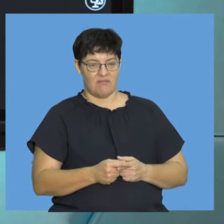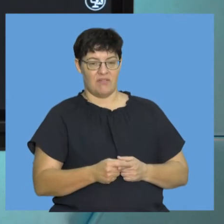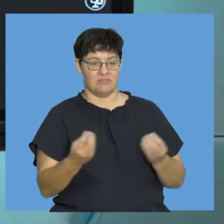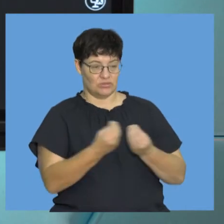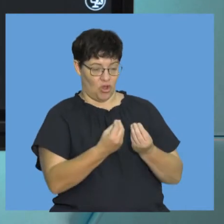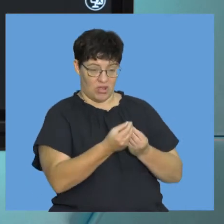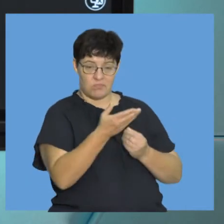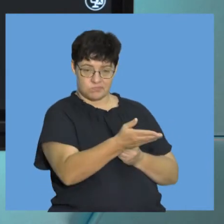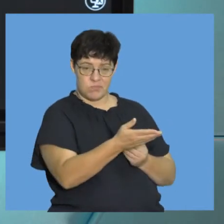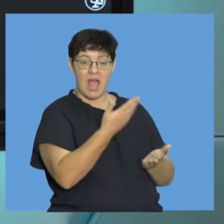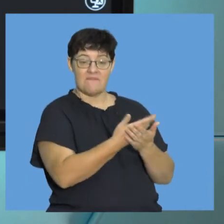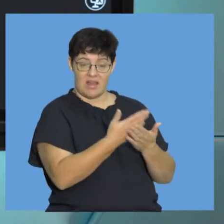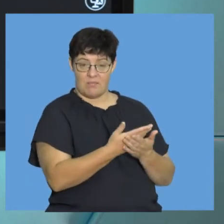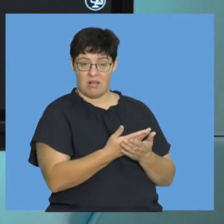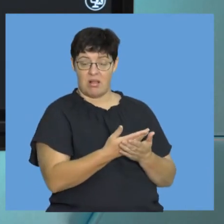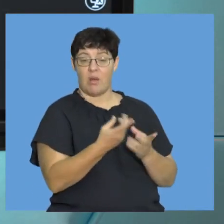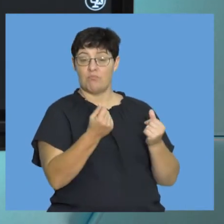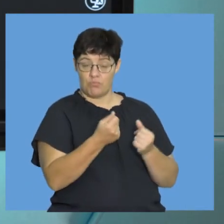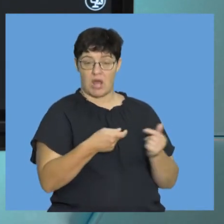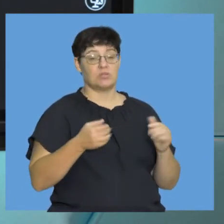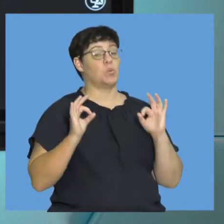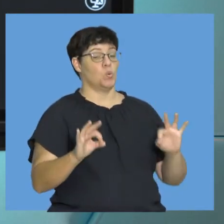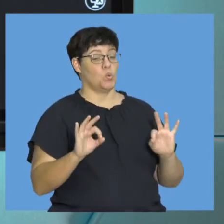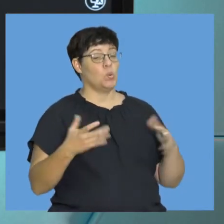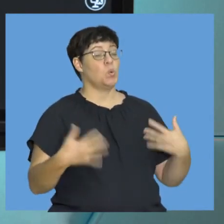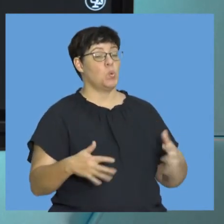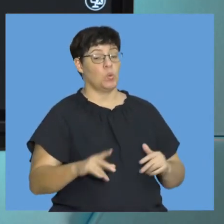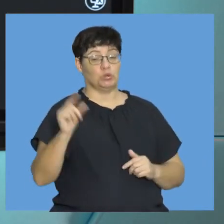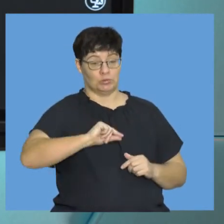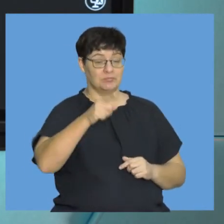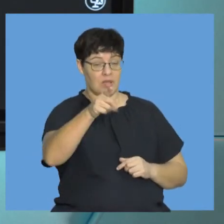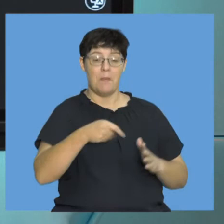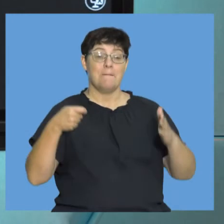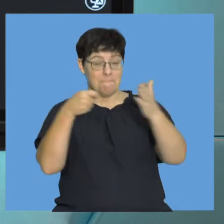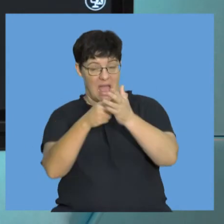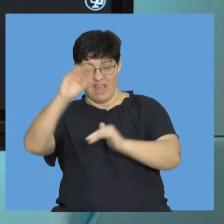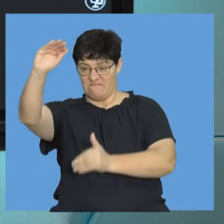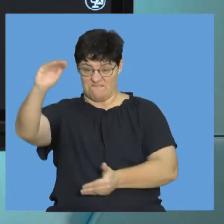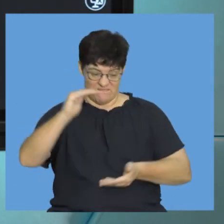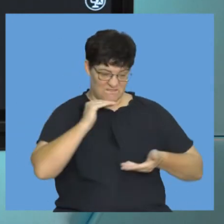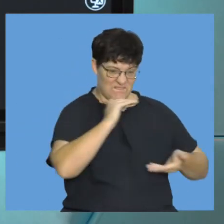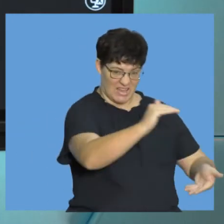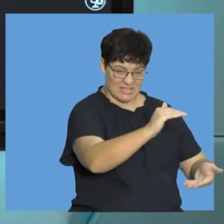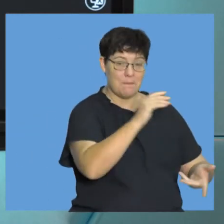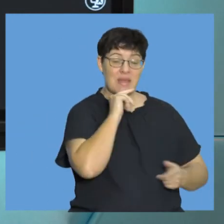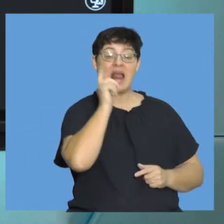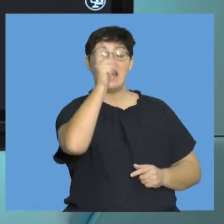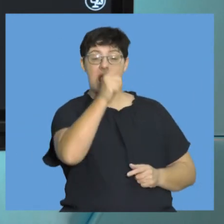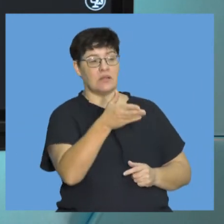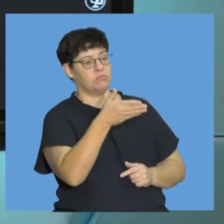merchandise is available at a good price and that merchandise is not something that will become